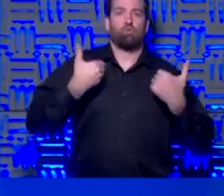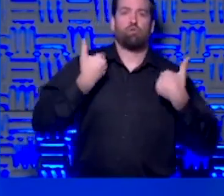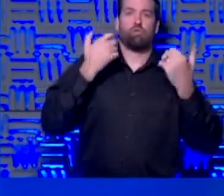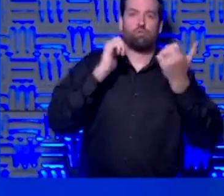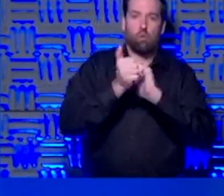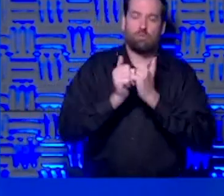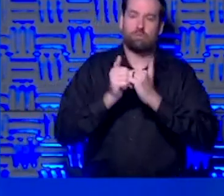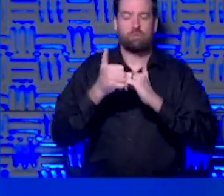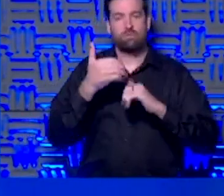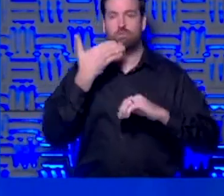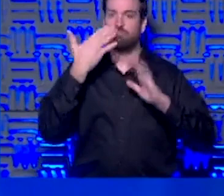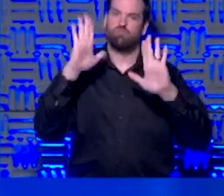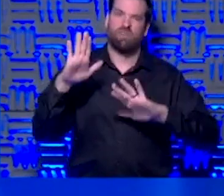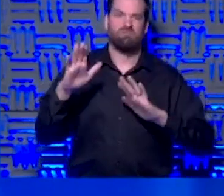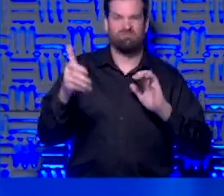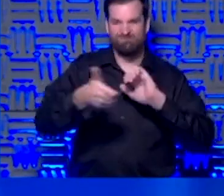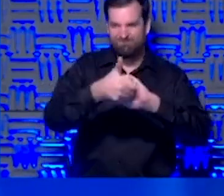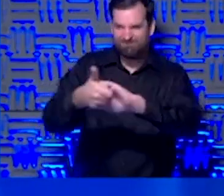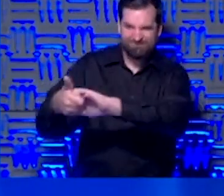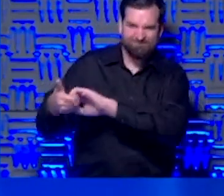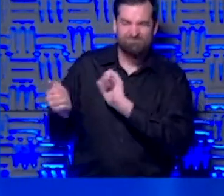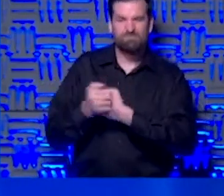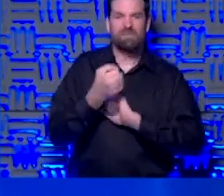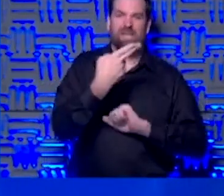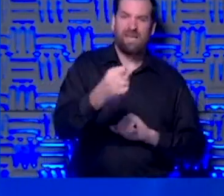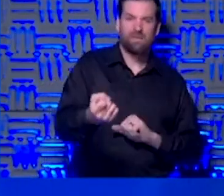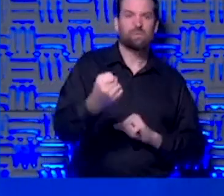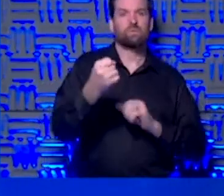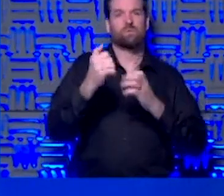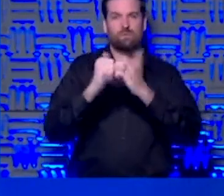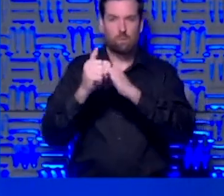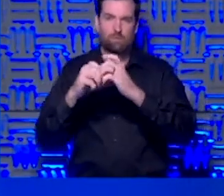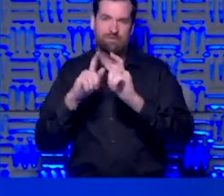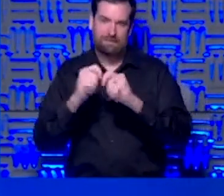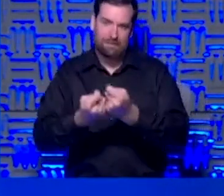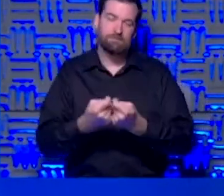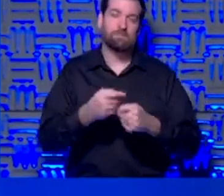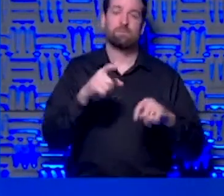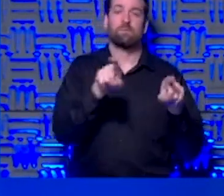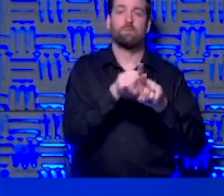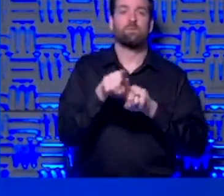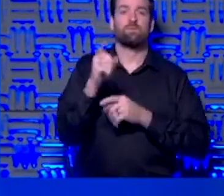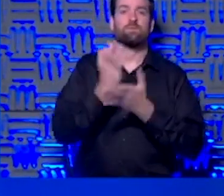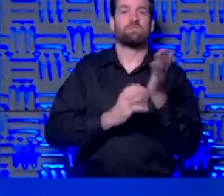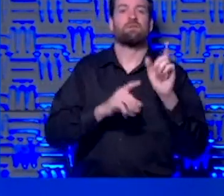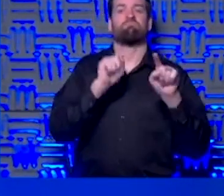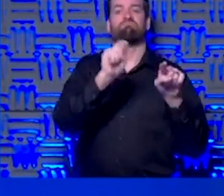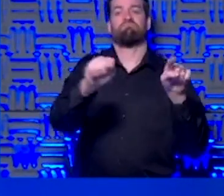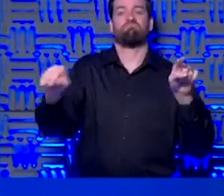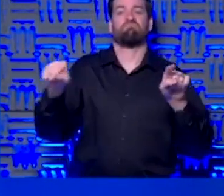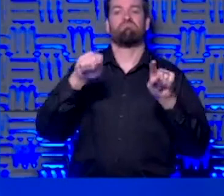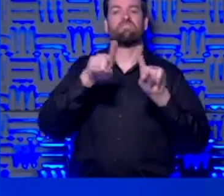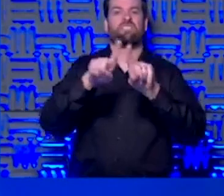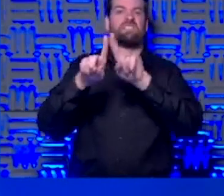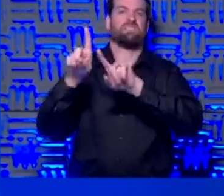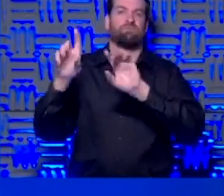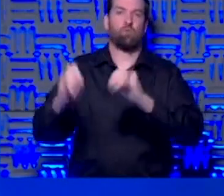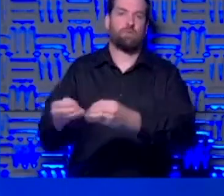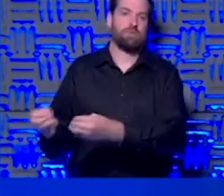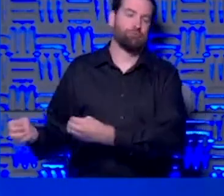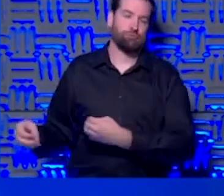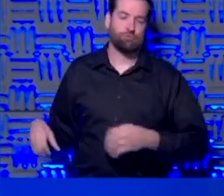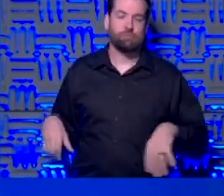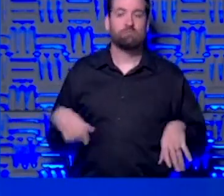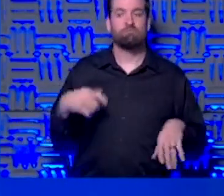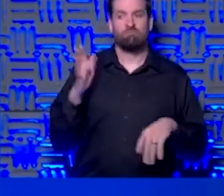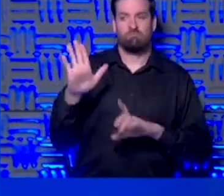and works a lot with some of the sports teams in the city, the high schools in the city, as well as some of the different organizations. And so